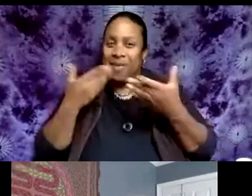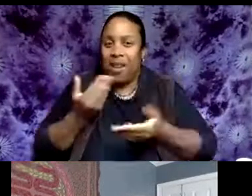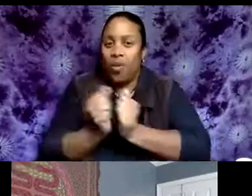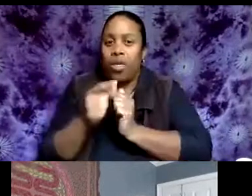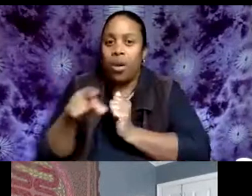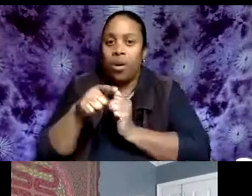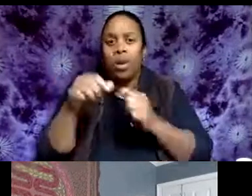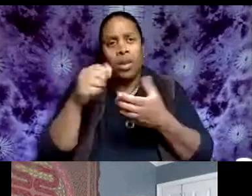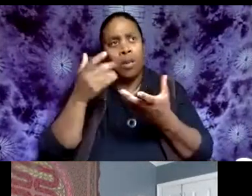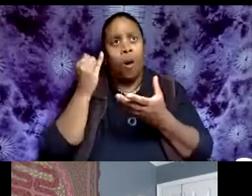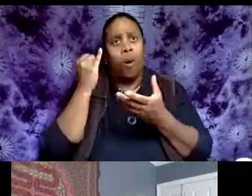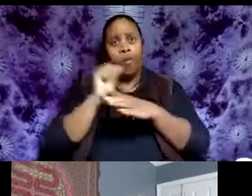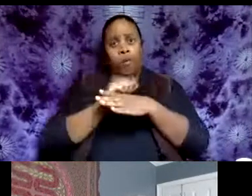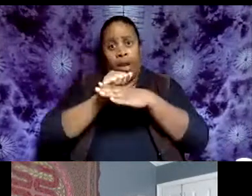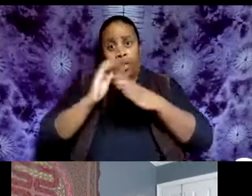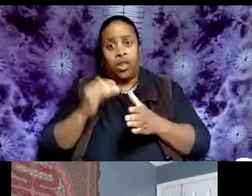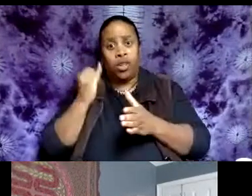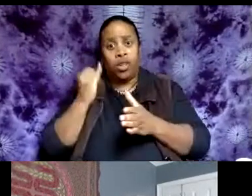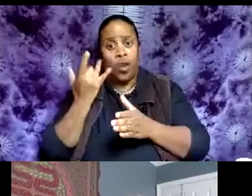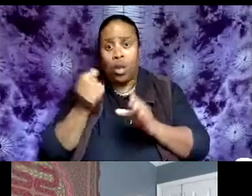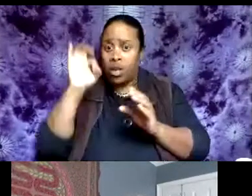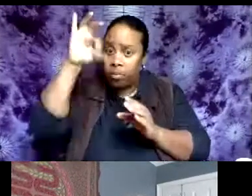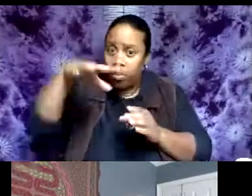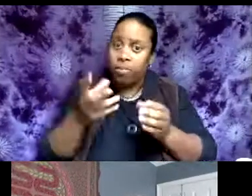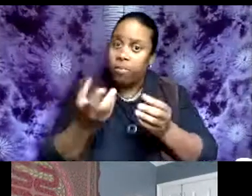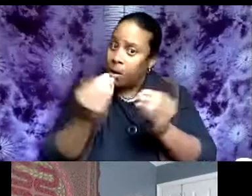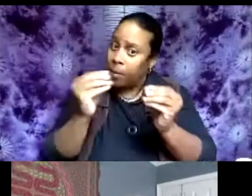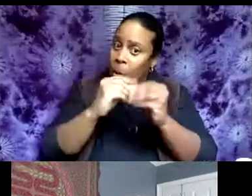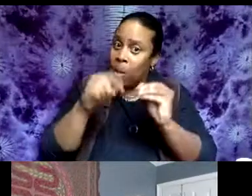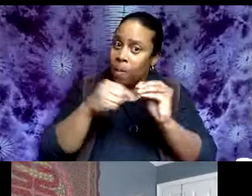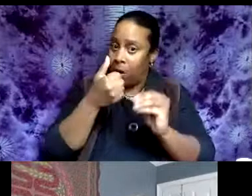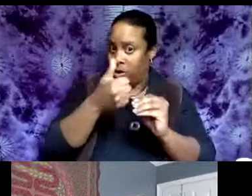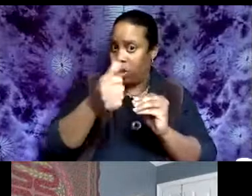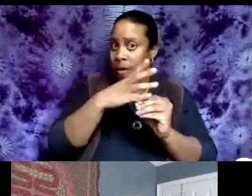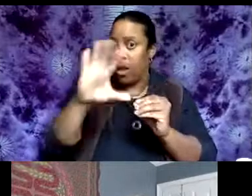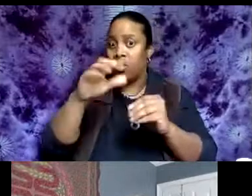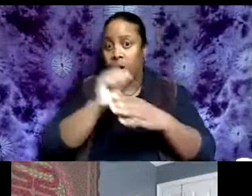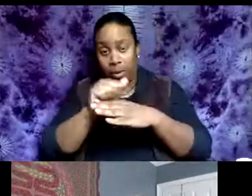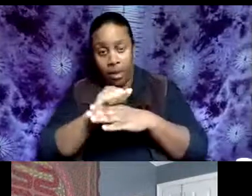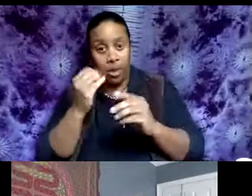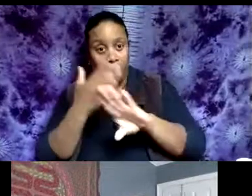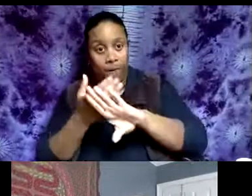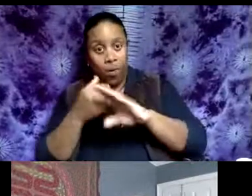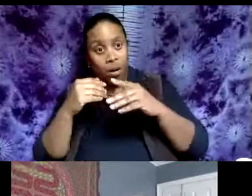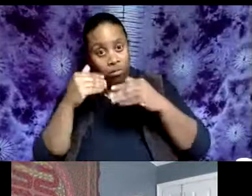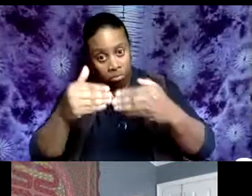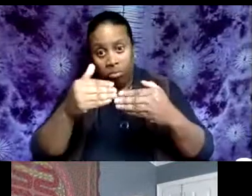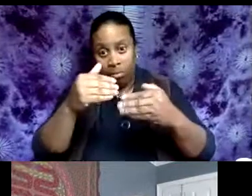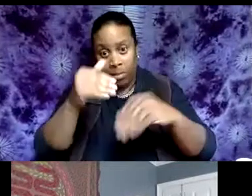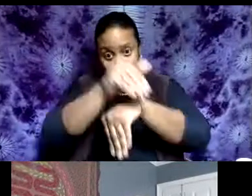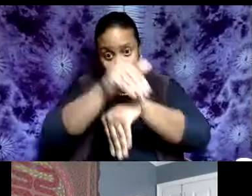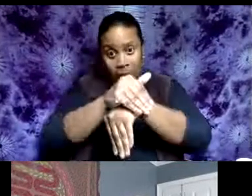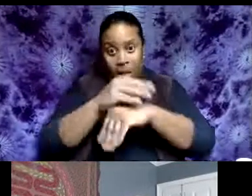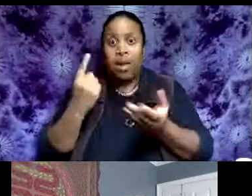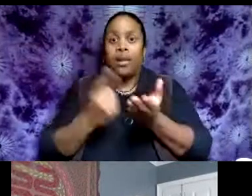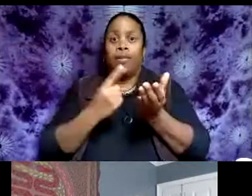anything else you want to jump in about your modalities and just some basics about you before we go on to the next round? Okay, just checking. Sometimes when we hear each other,